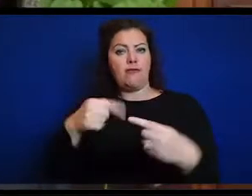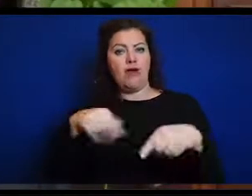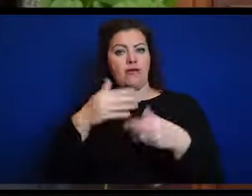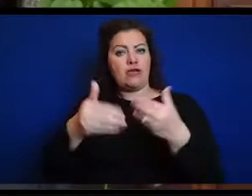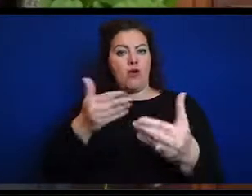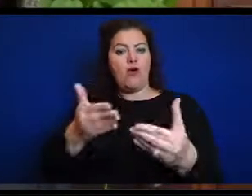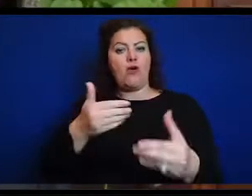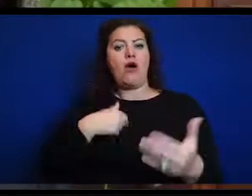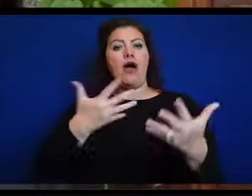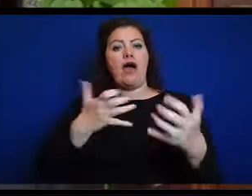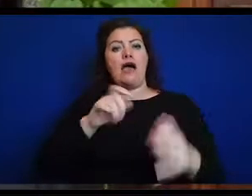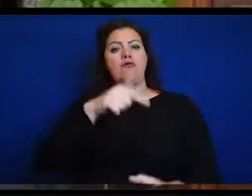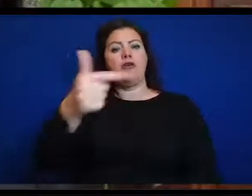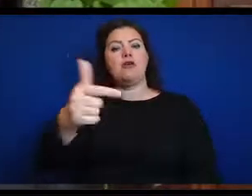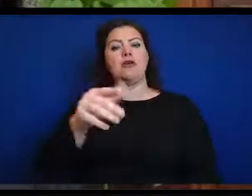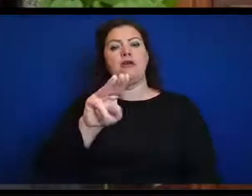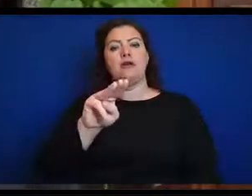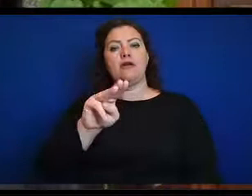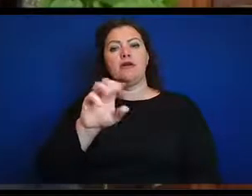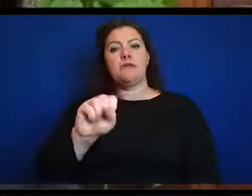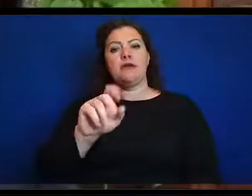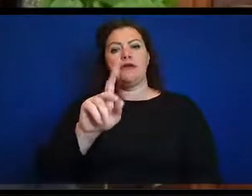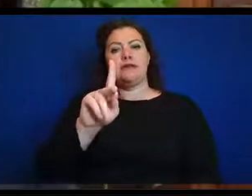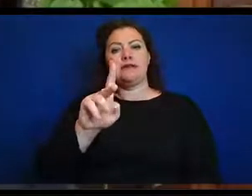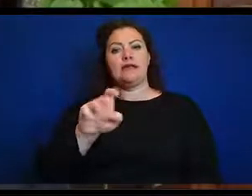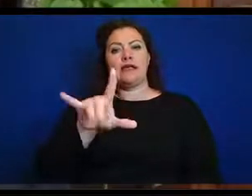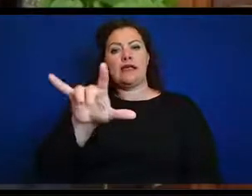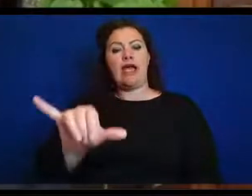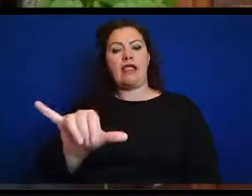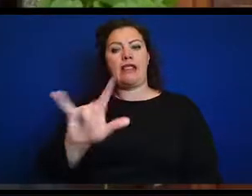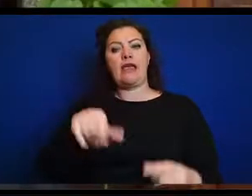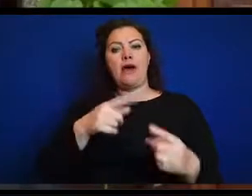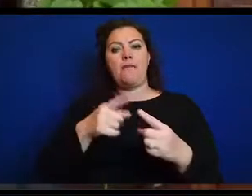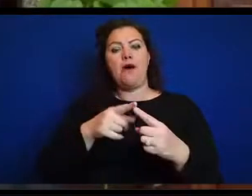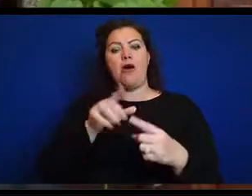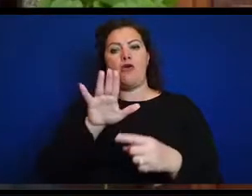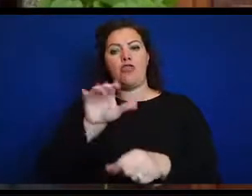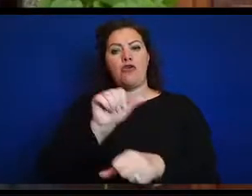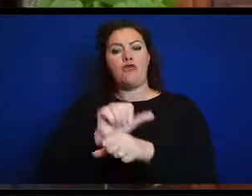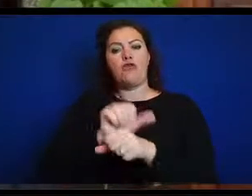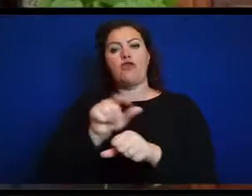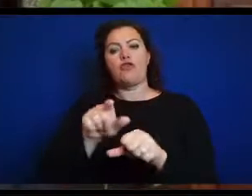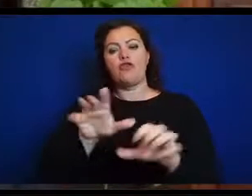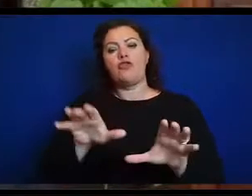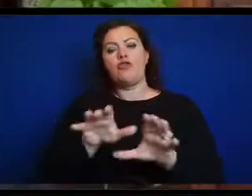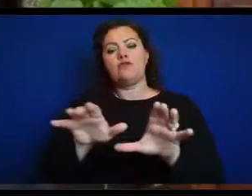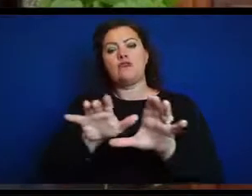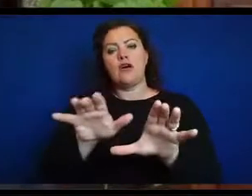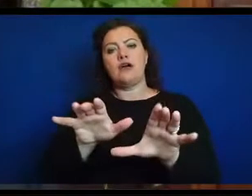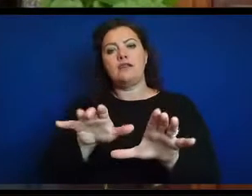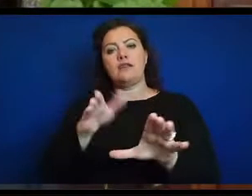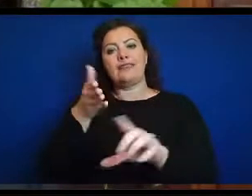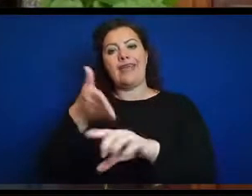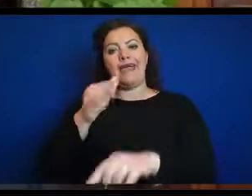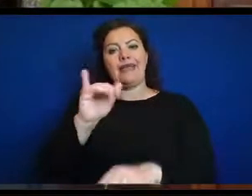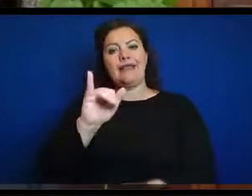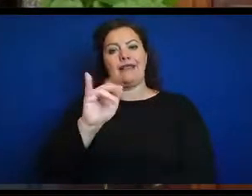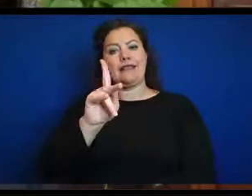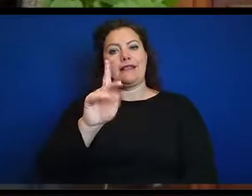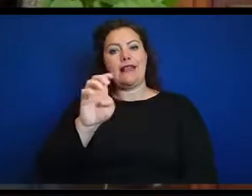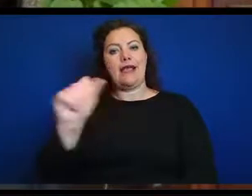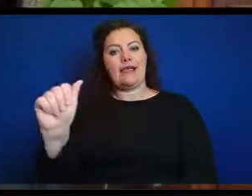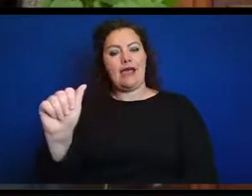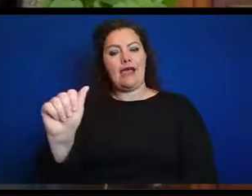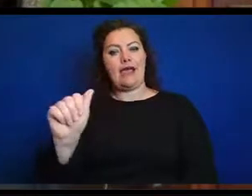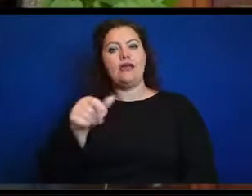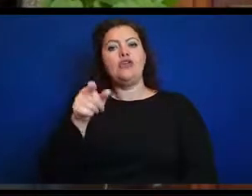to turn to Ms. Kelly regarding the work that you've done at Ikea. You